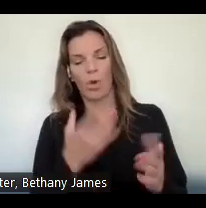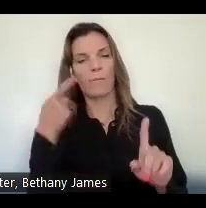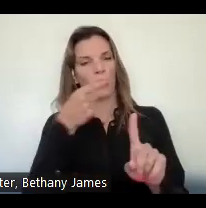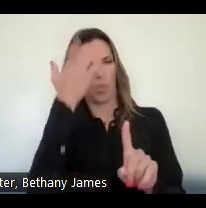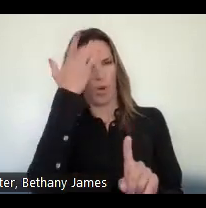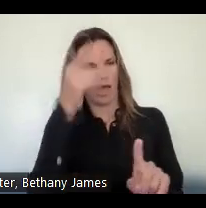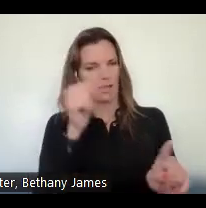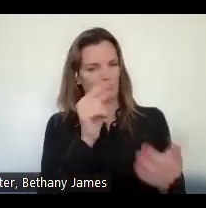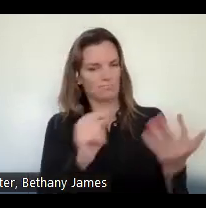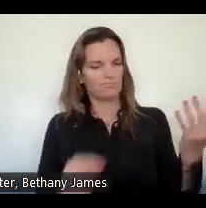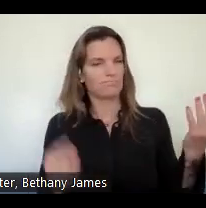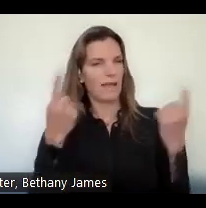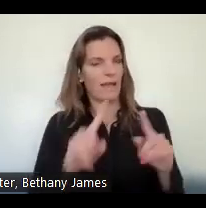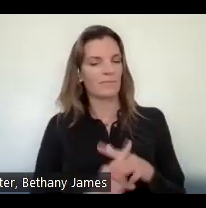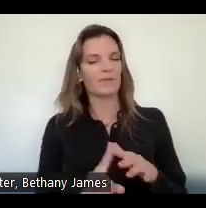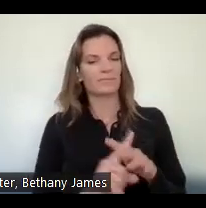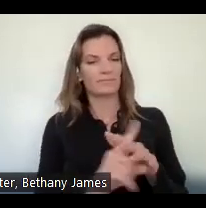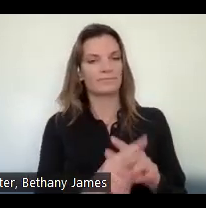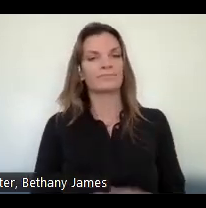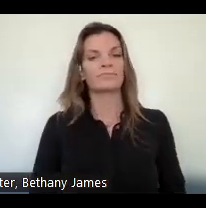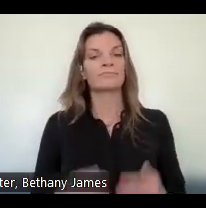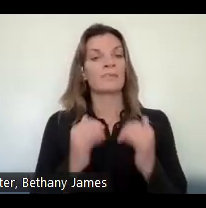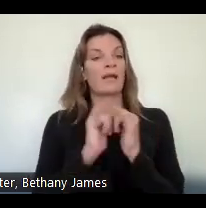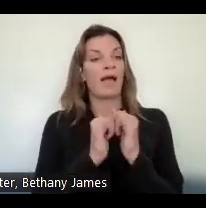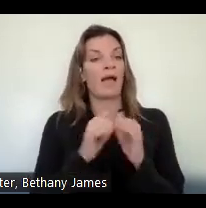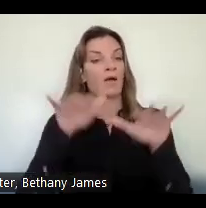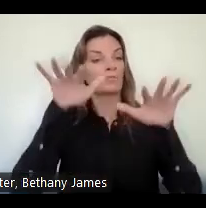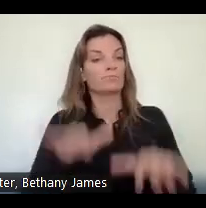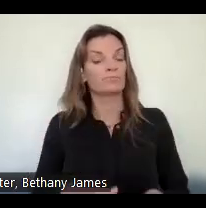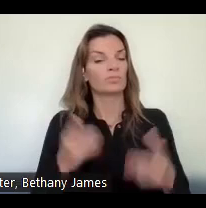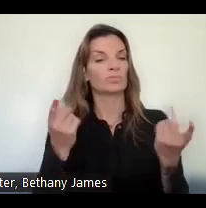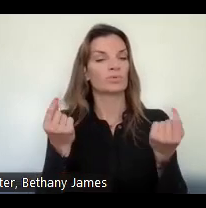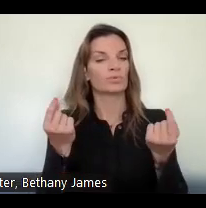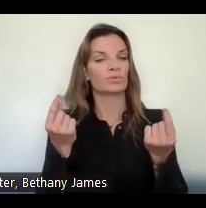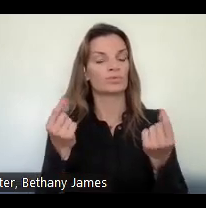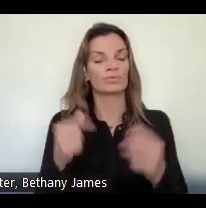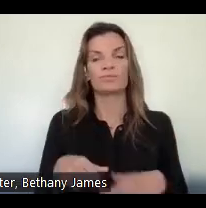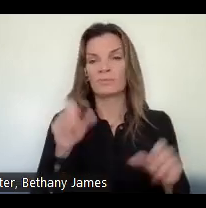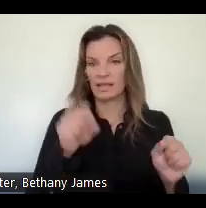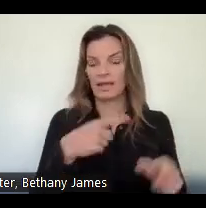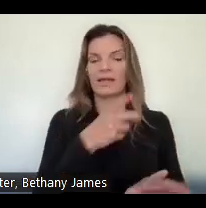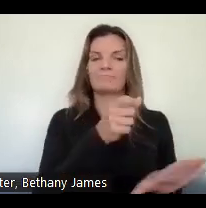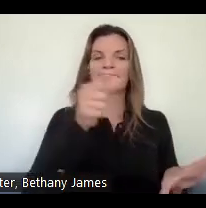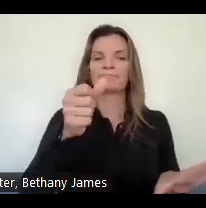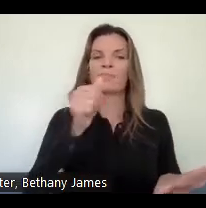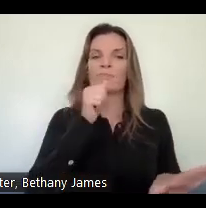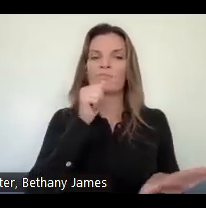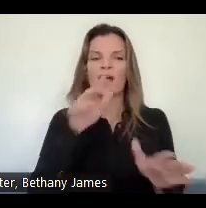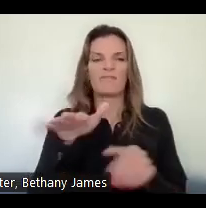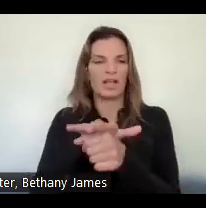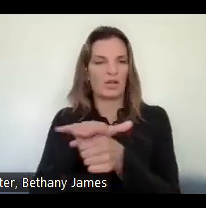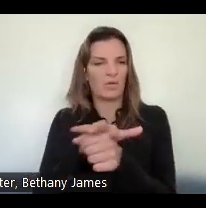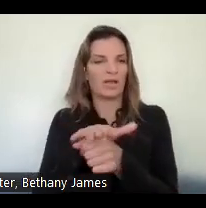us. Some of the techniques you can use is to move them to a more private area if